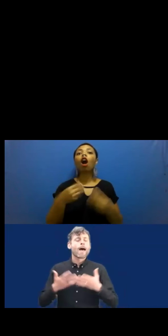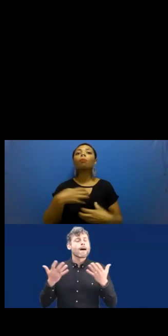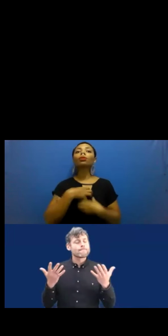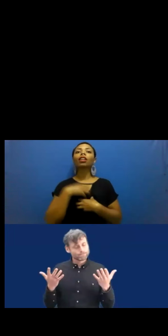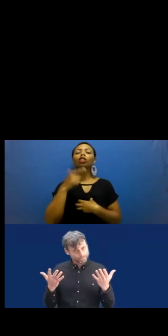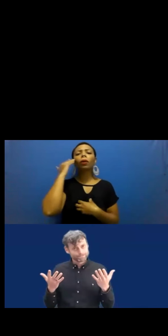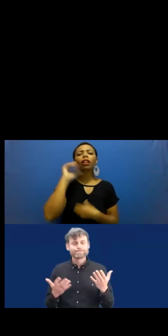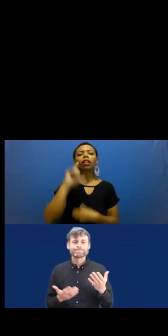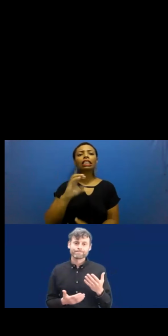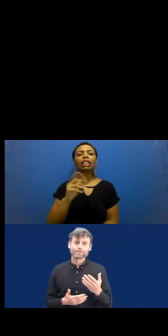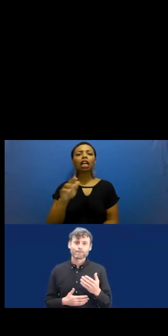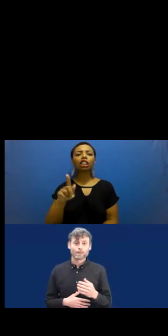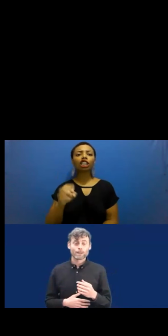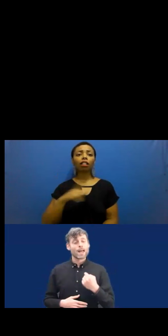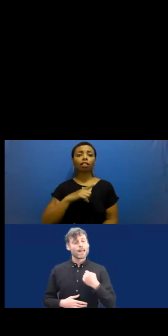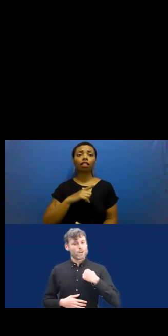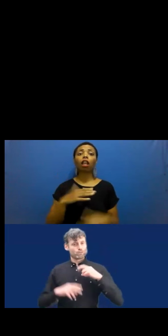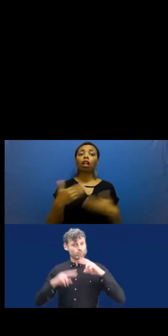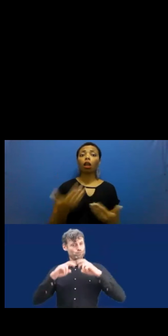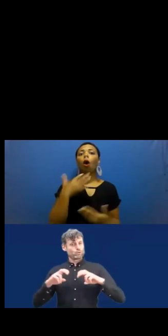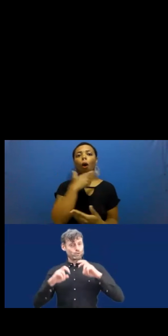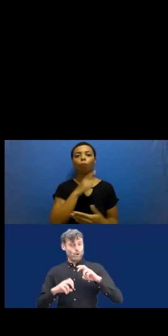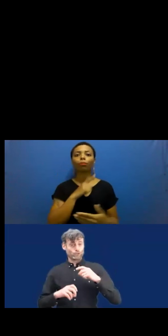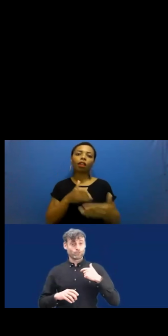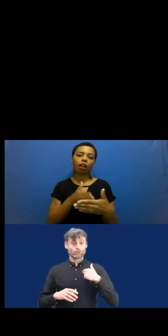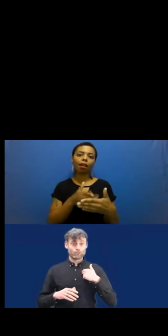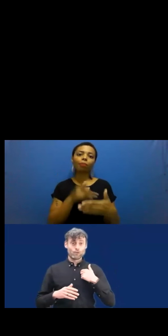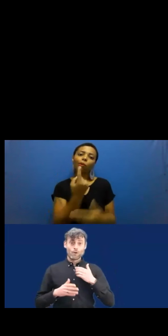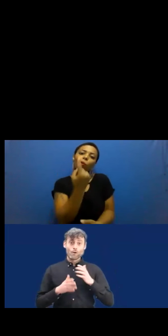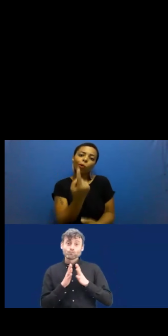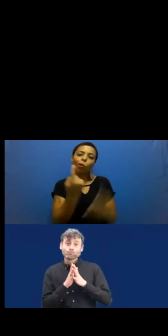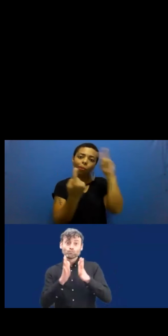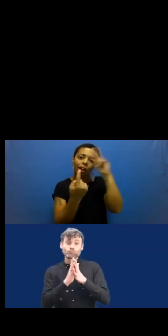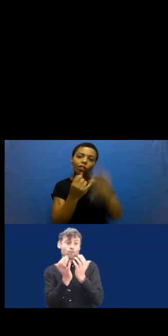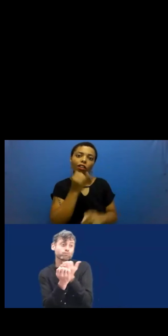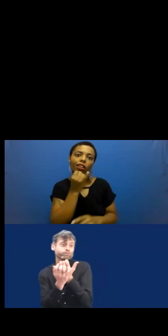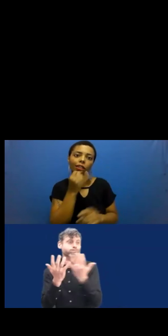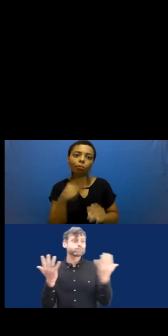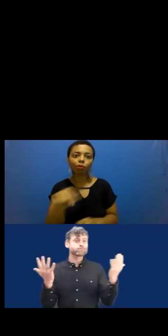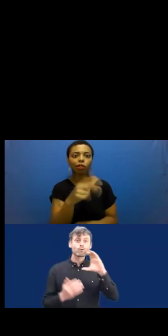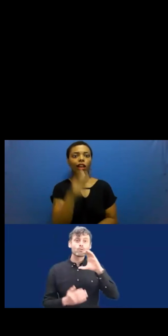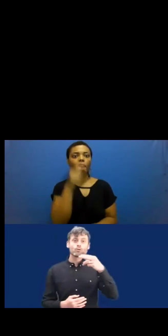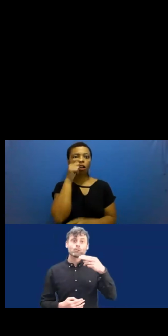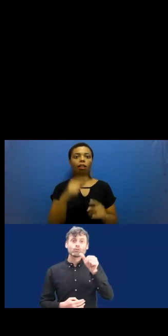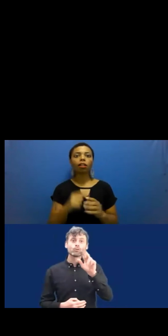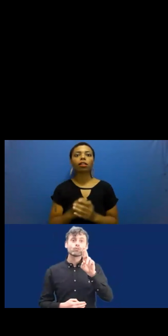the limitation of a single case or sample of one, coupled with the heterogeneous